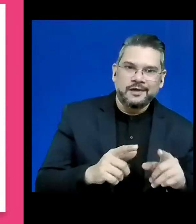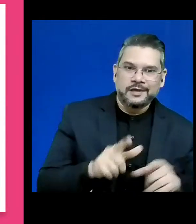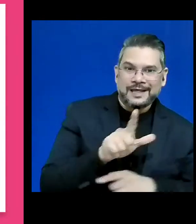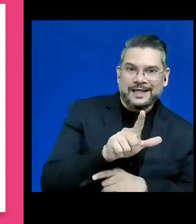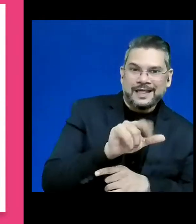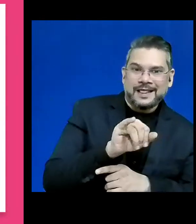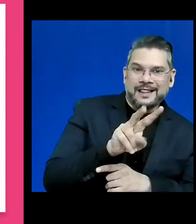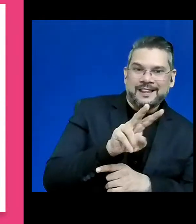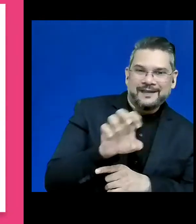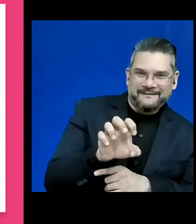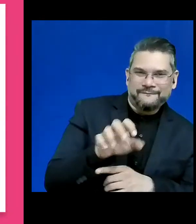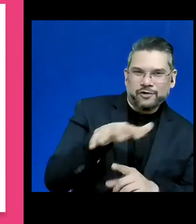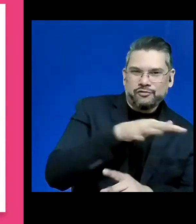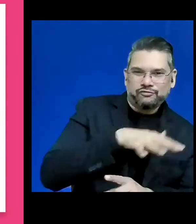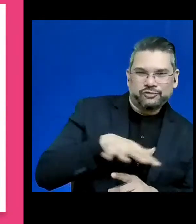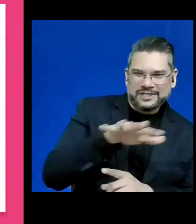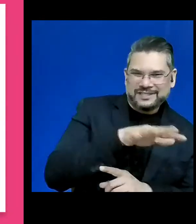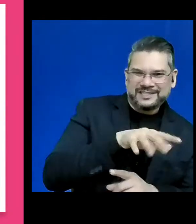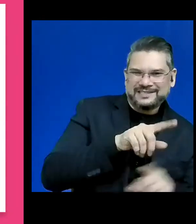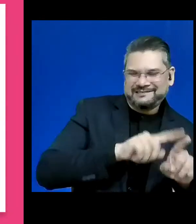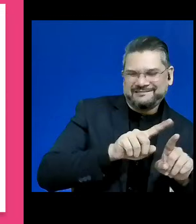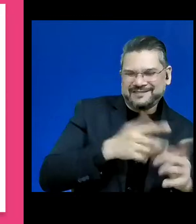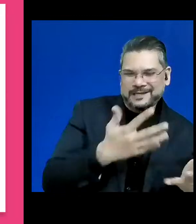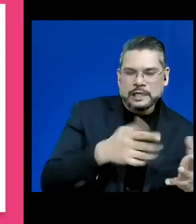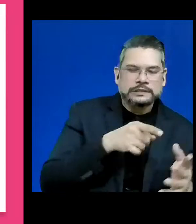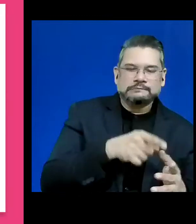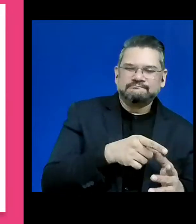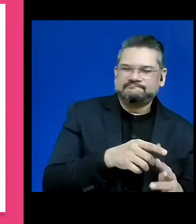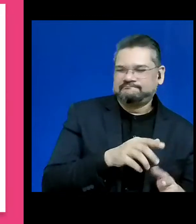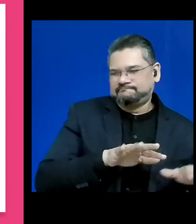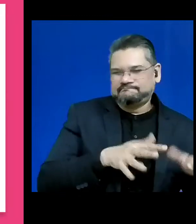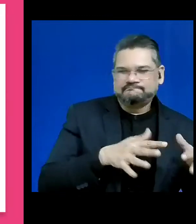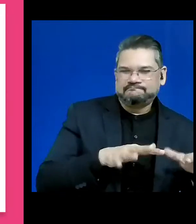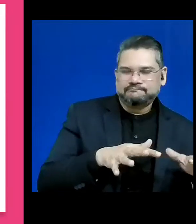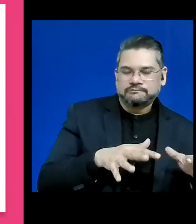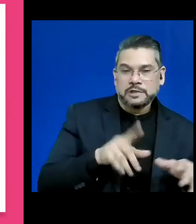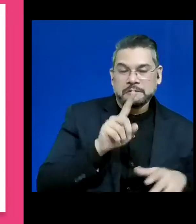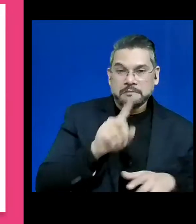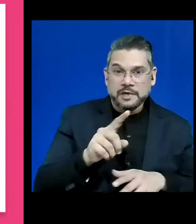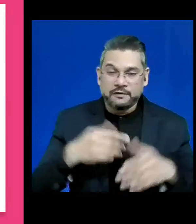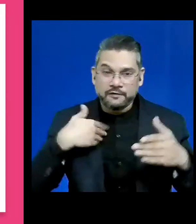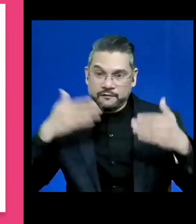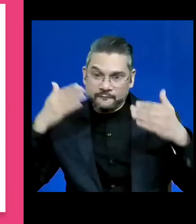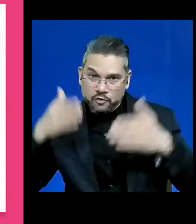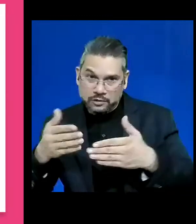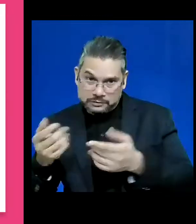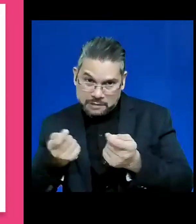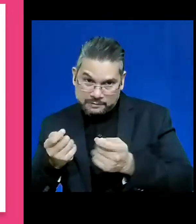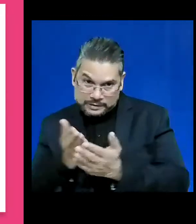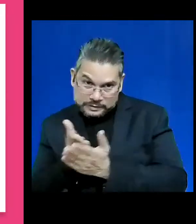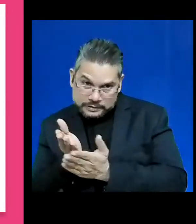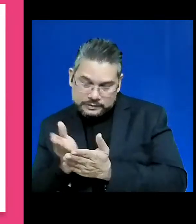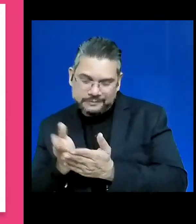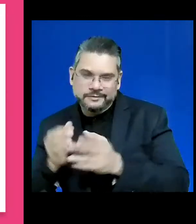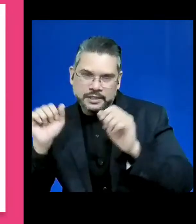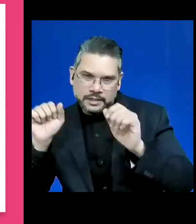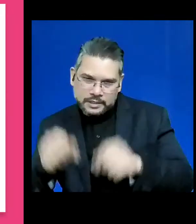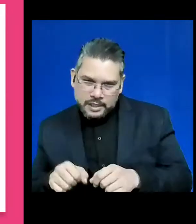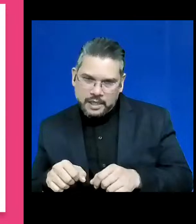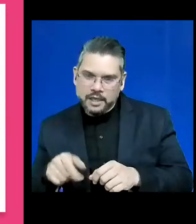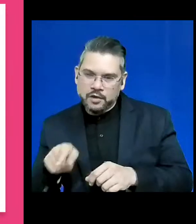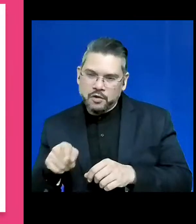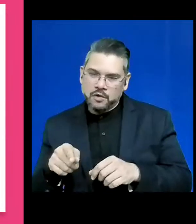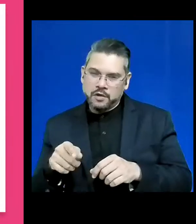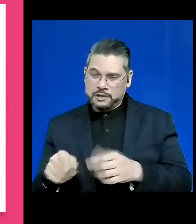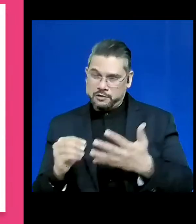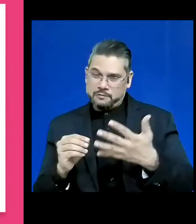not as good of a method as using a focus management technique to bring the user to the top of new content when